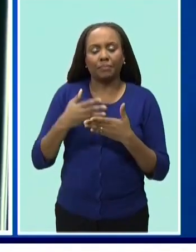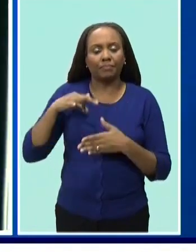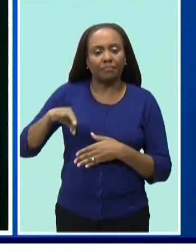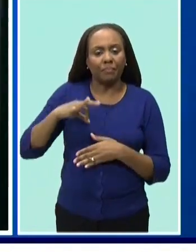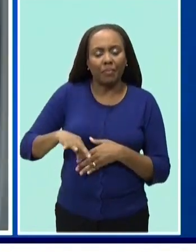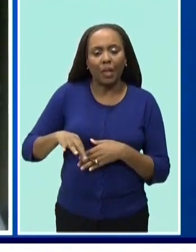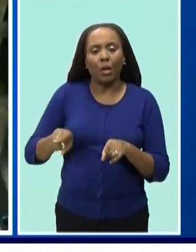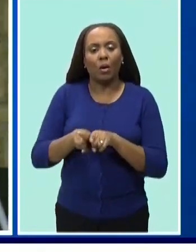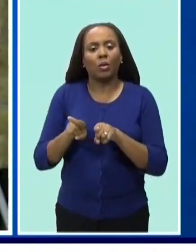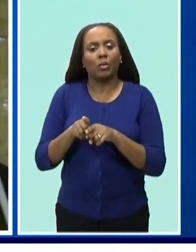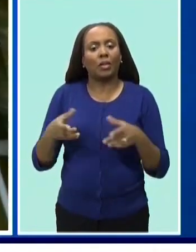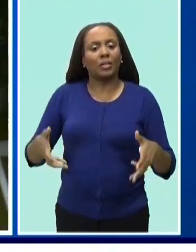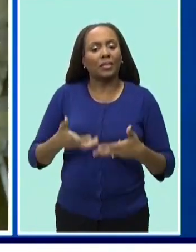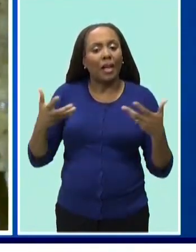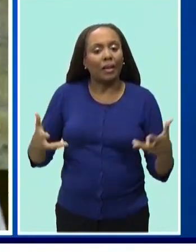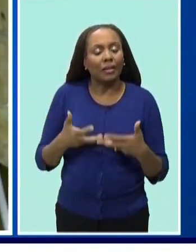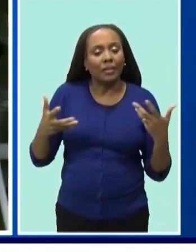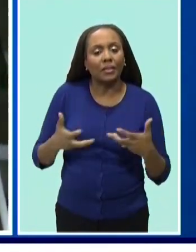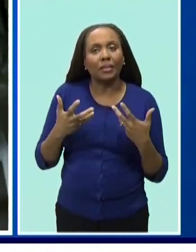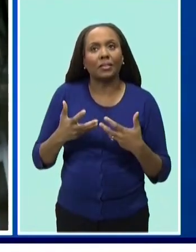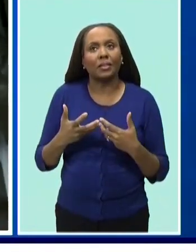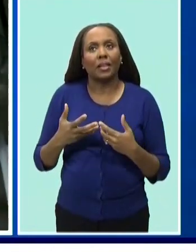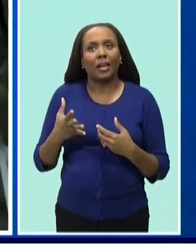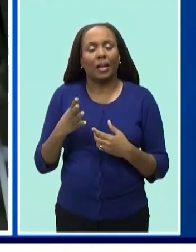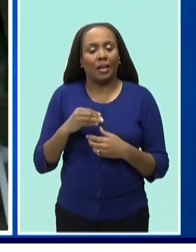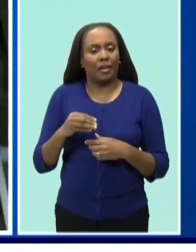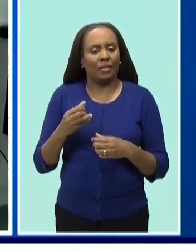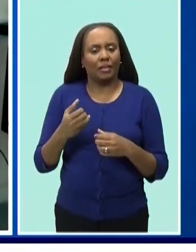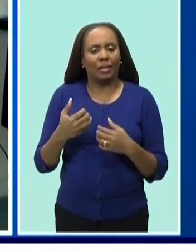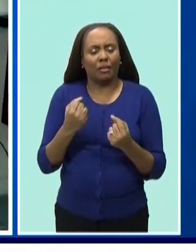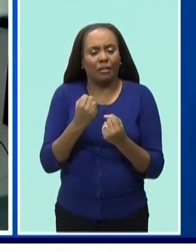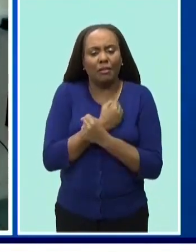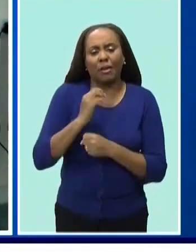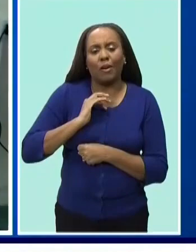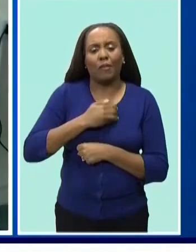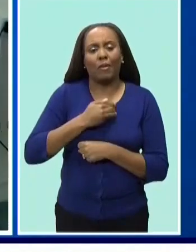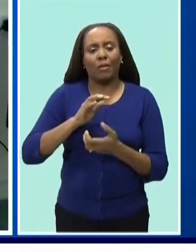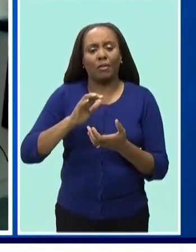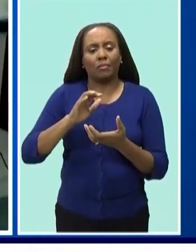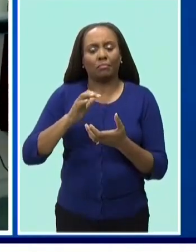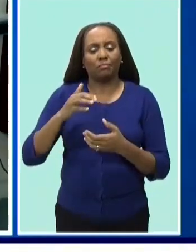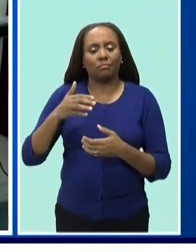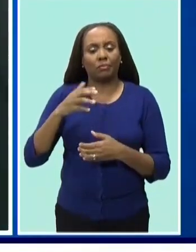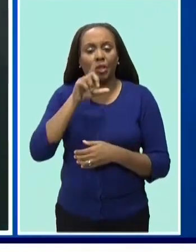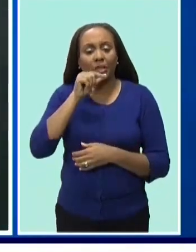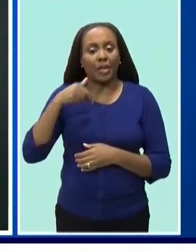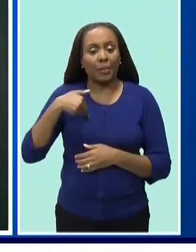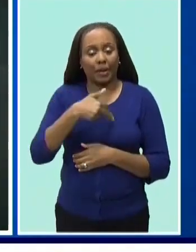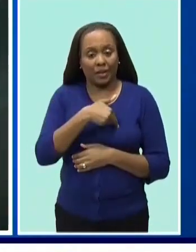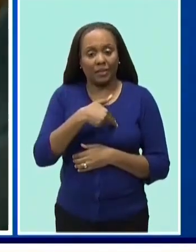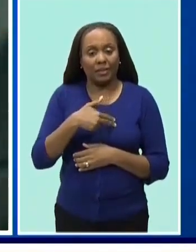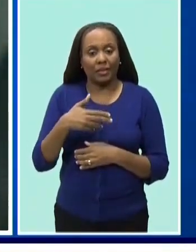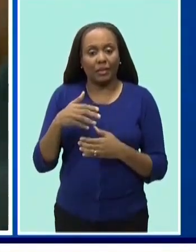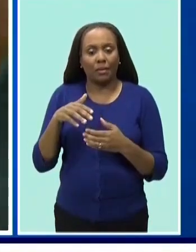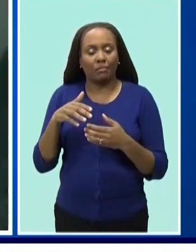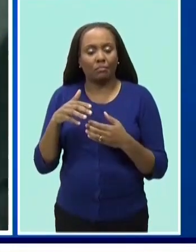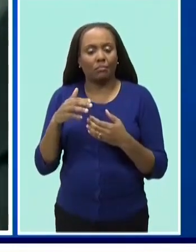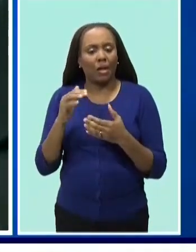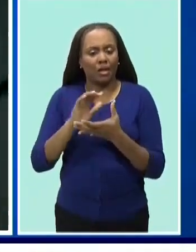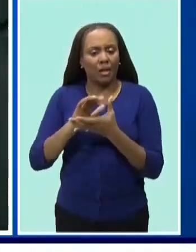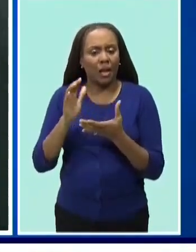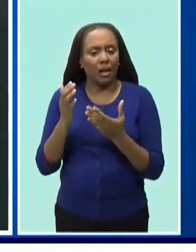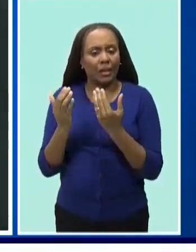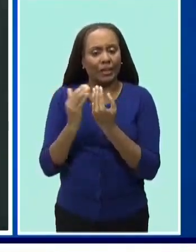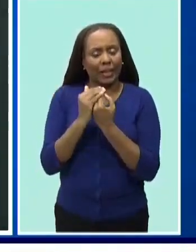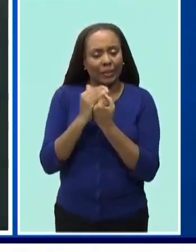salad bar coming. The students absolutely love our chicken breast sandwiches. Hairdresser Leslie Dottin even closed her salon in Bridgetown to